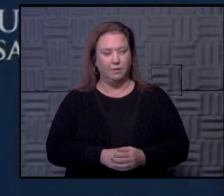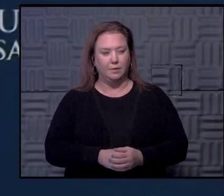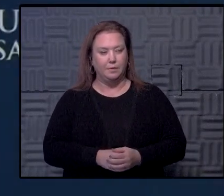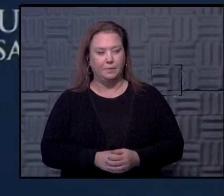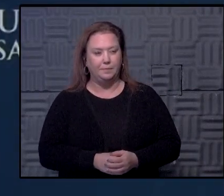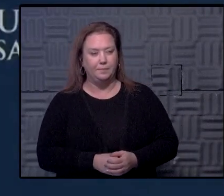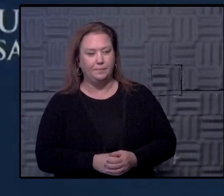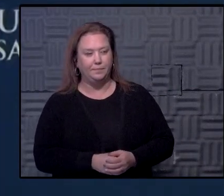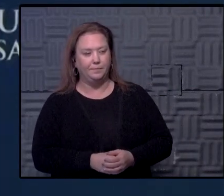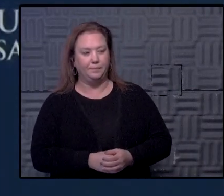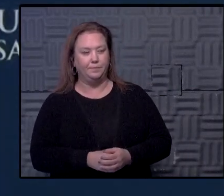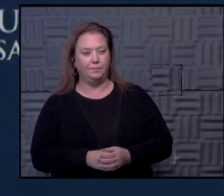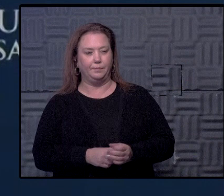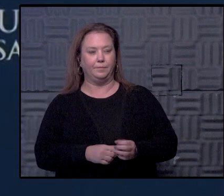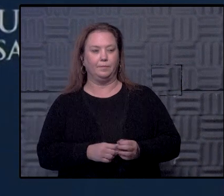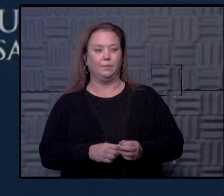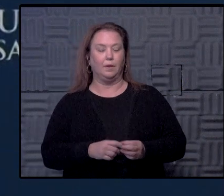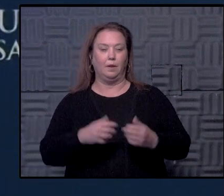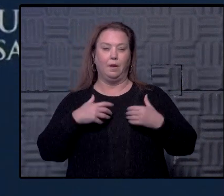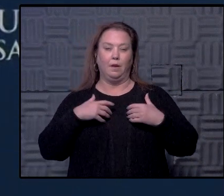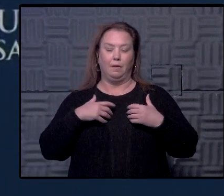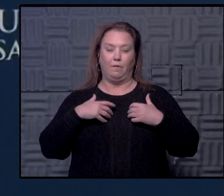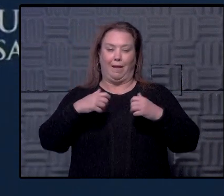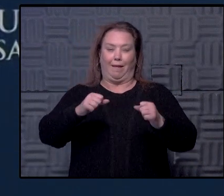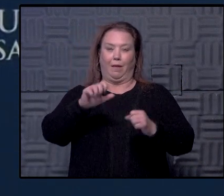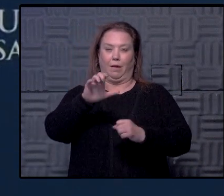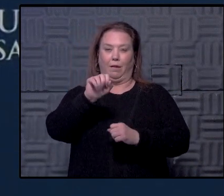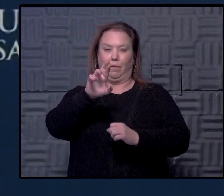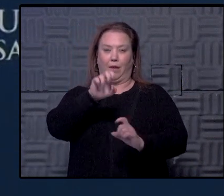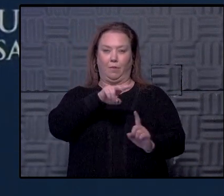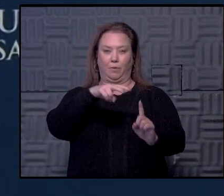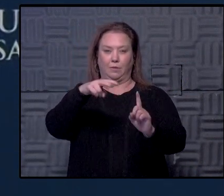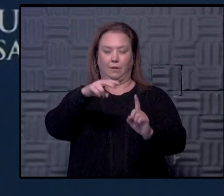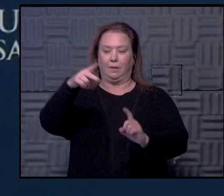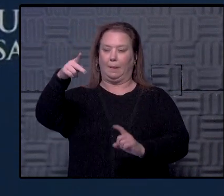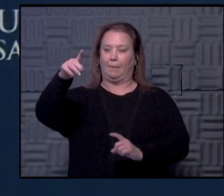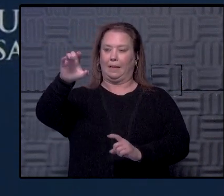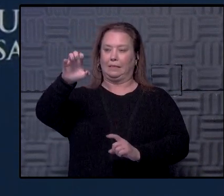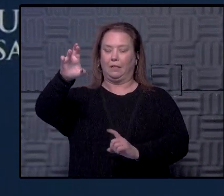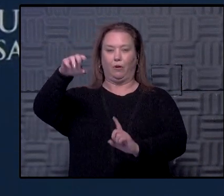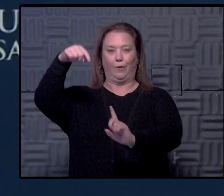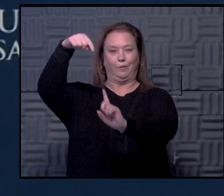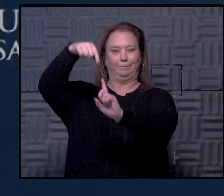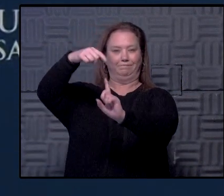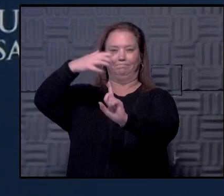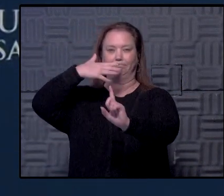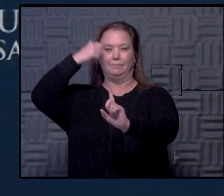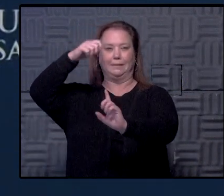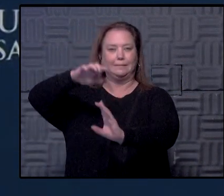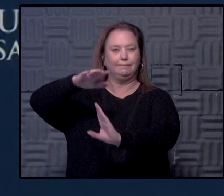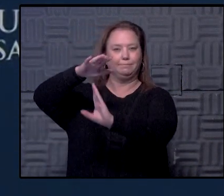I think from a healthcare perspective, the PCR is going to be the gold standard. I think that there are still